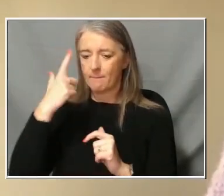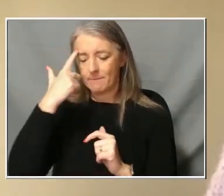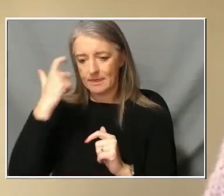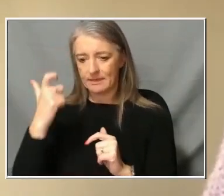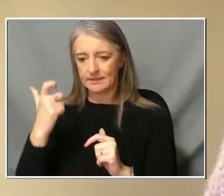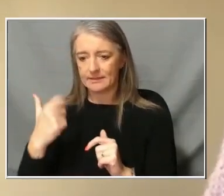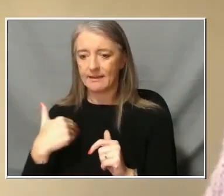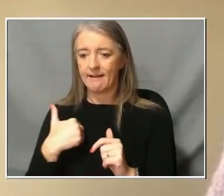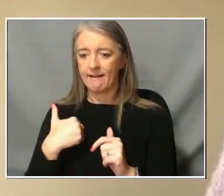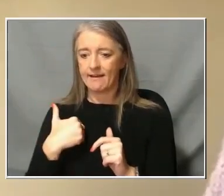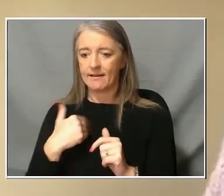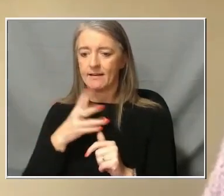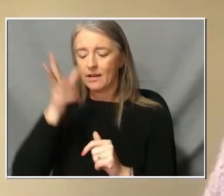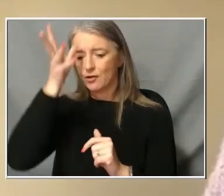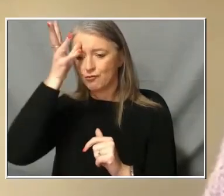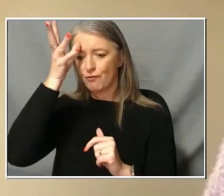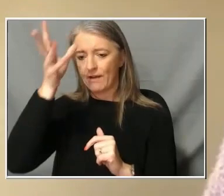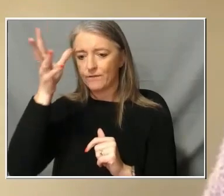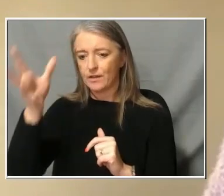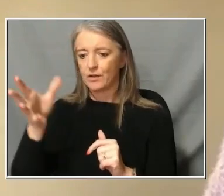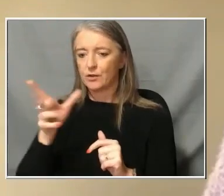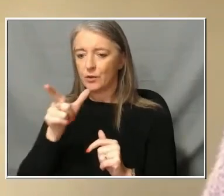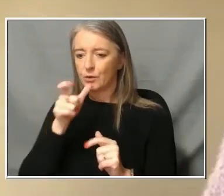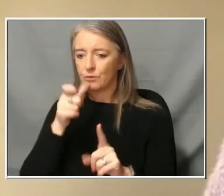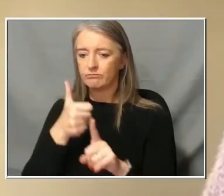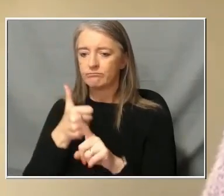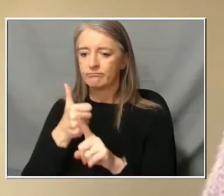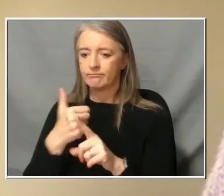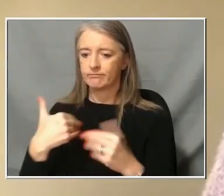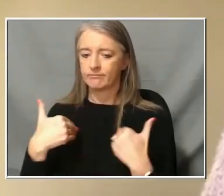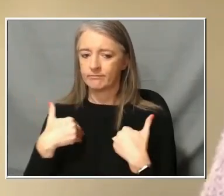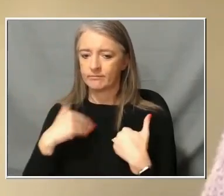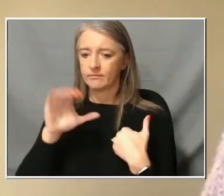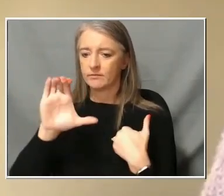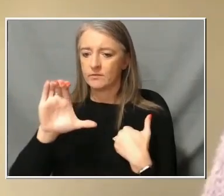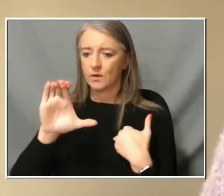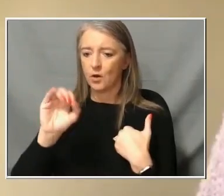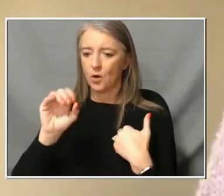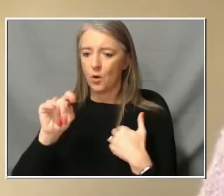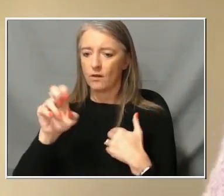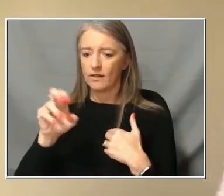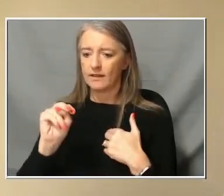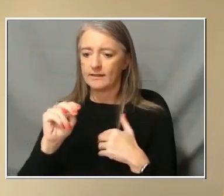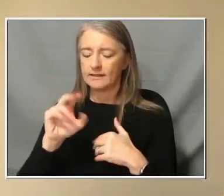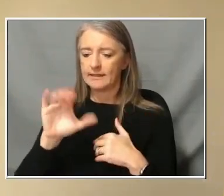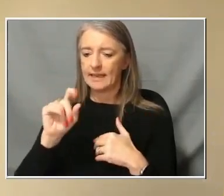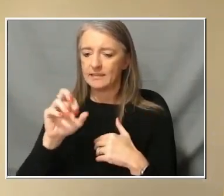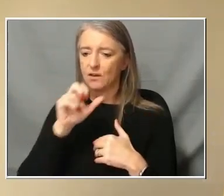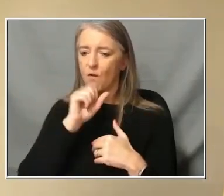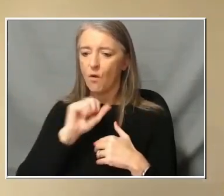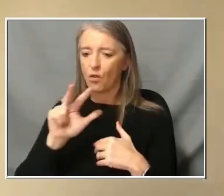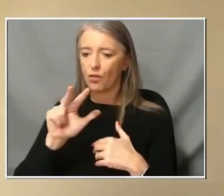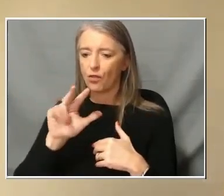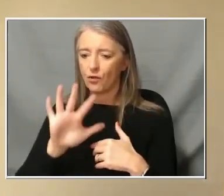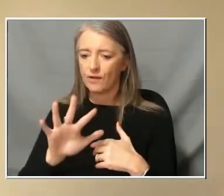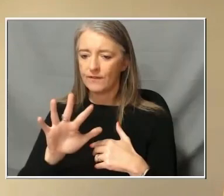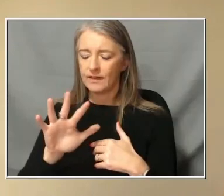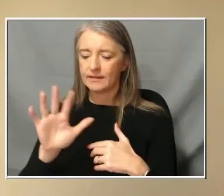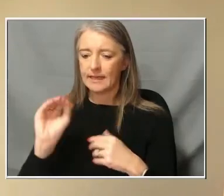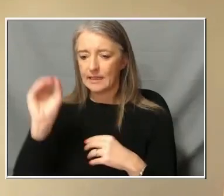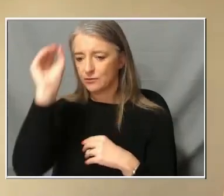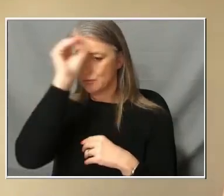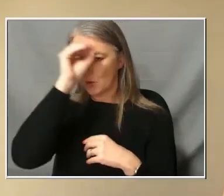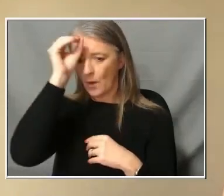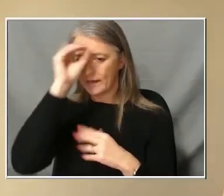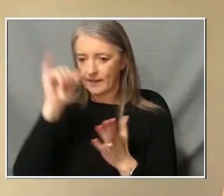I had a grandfather that had colon cancer early, like 35, but I had no idea